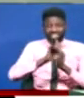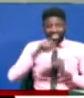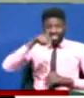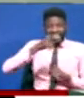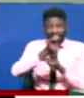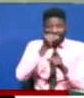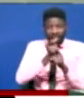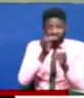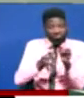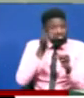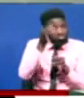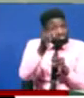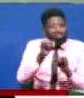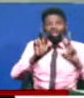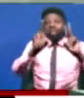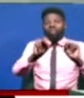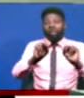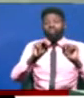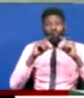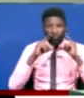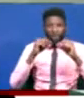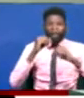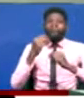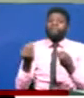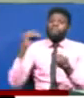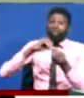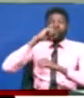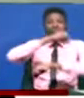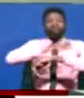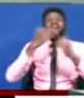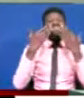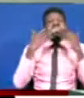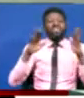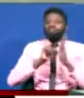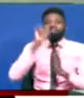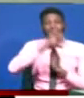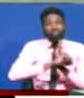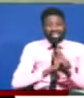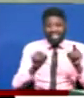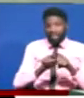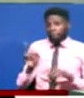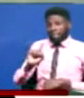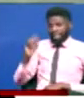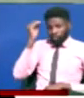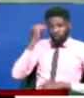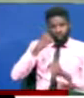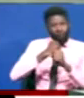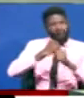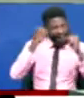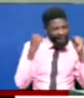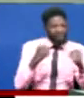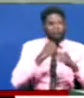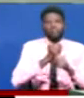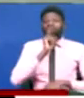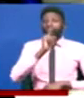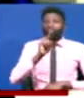most schools have already completed the syllabus, and the Ministry of Education is working hard to ensure the education calendar is normalized